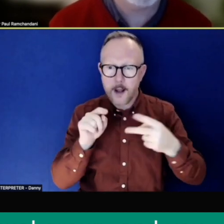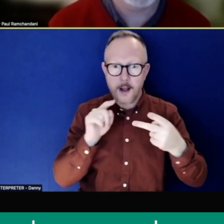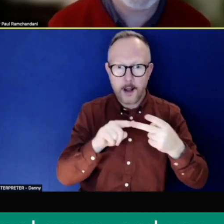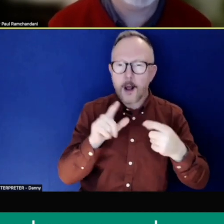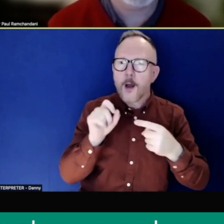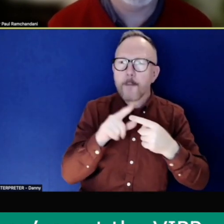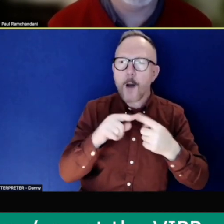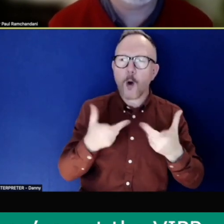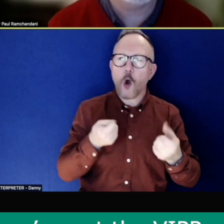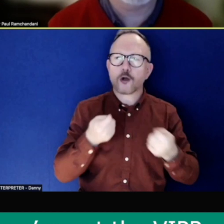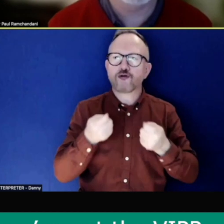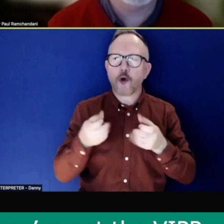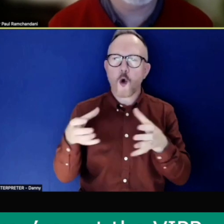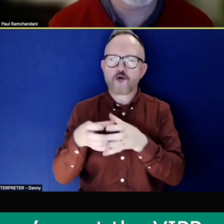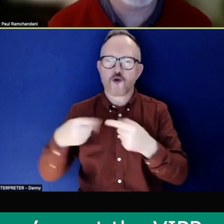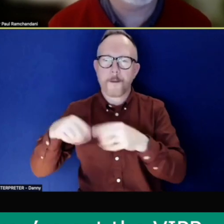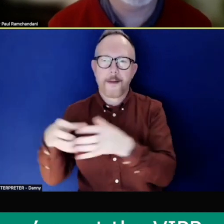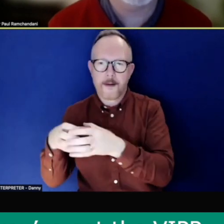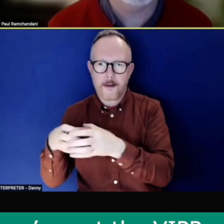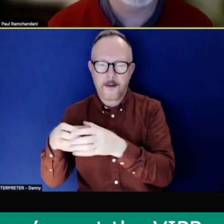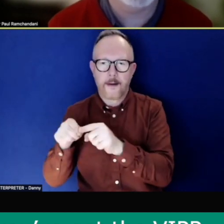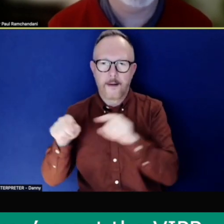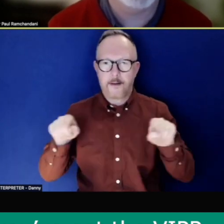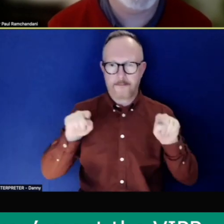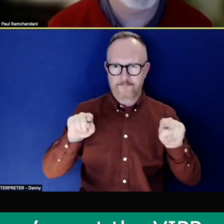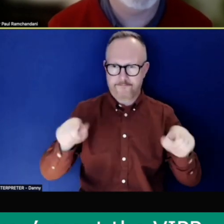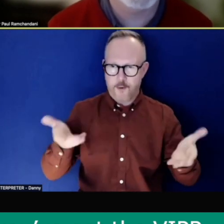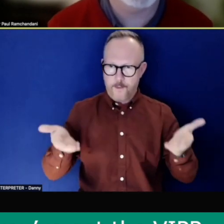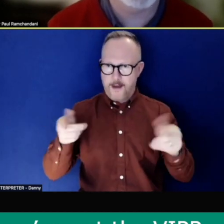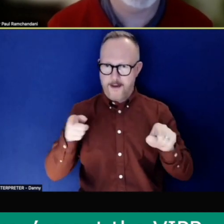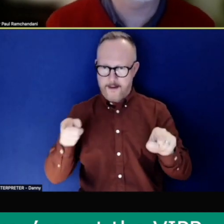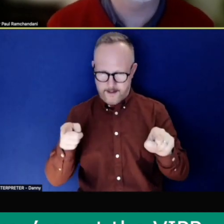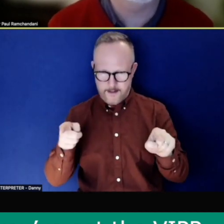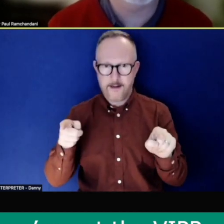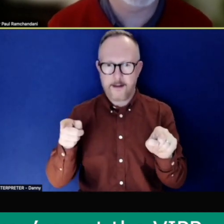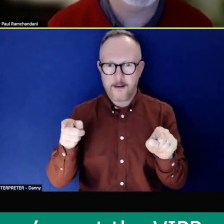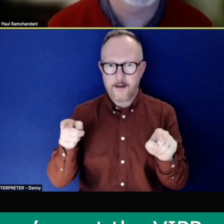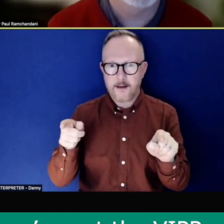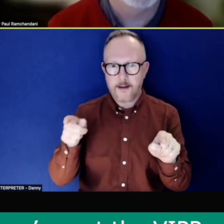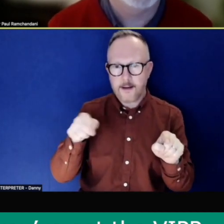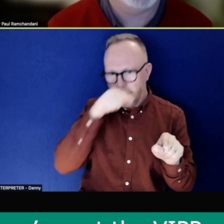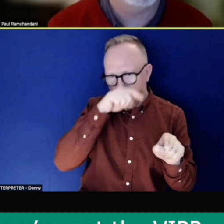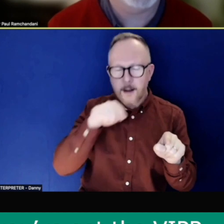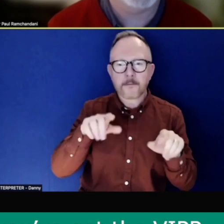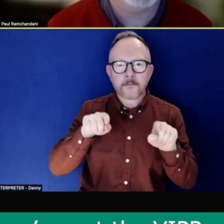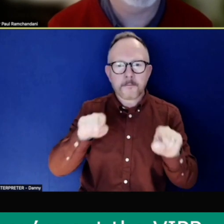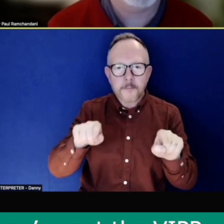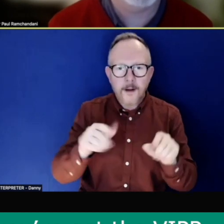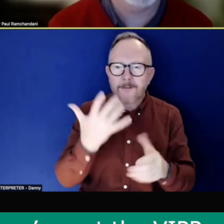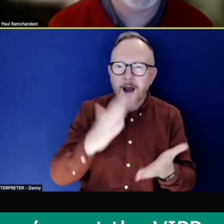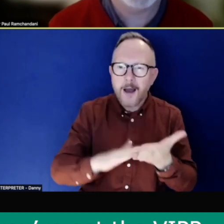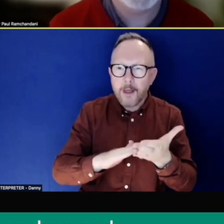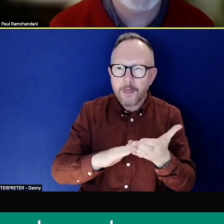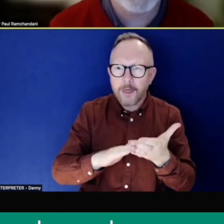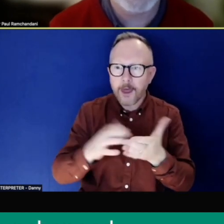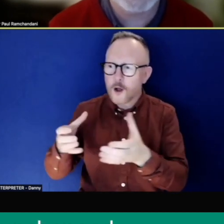baseline over on the left, and then 5 months in the middle. By 5 months, you've got the VIP group scoring about 2 points less than the control